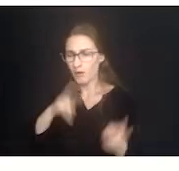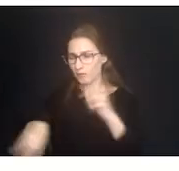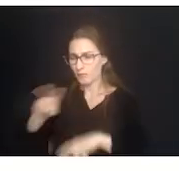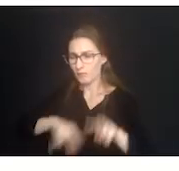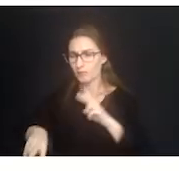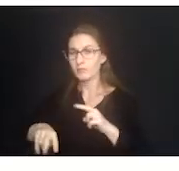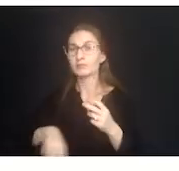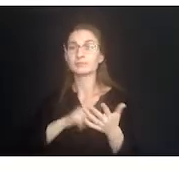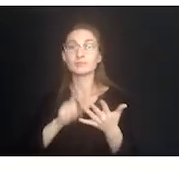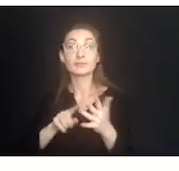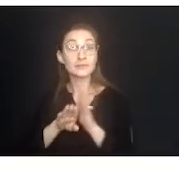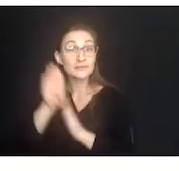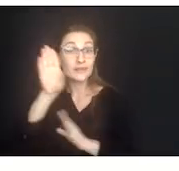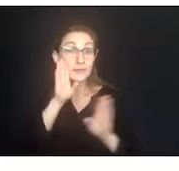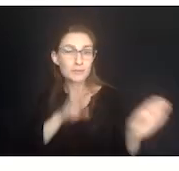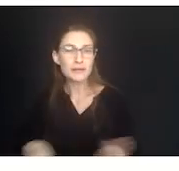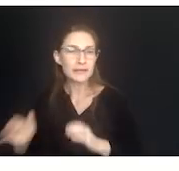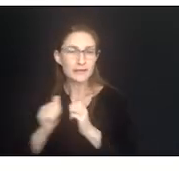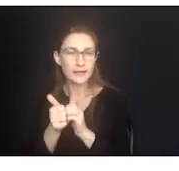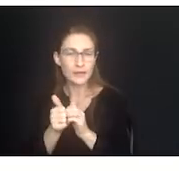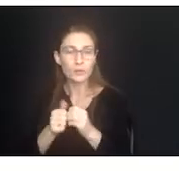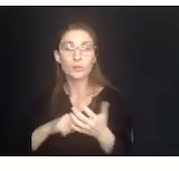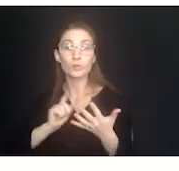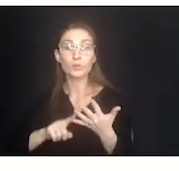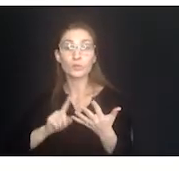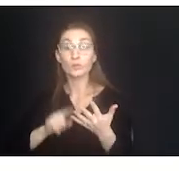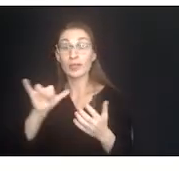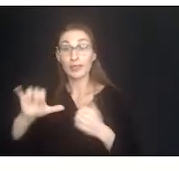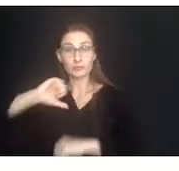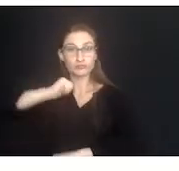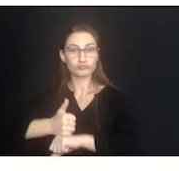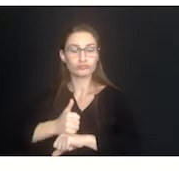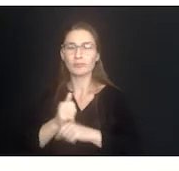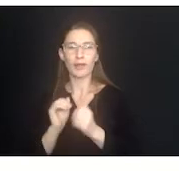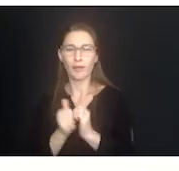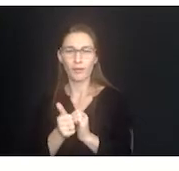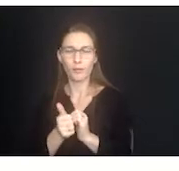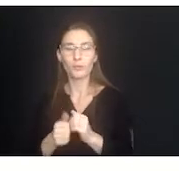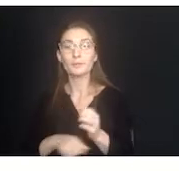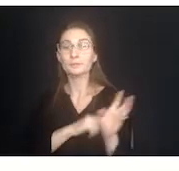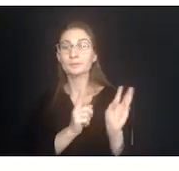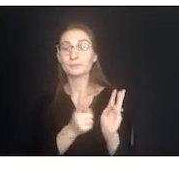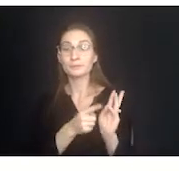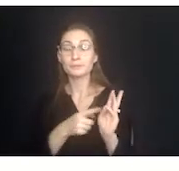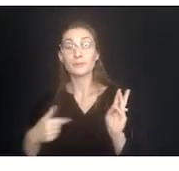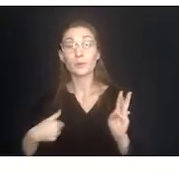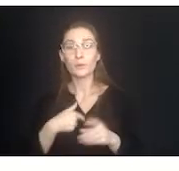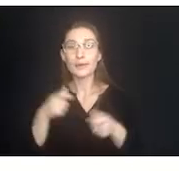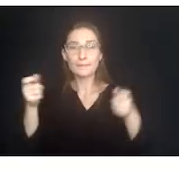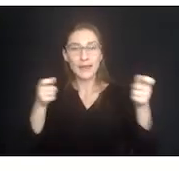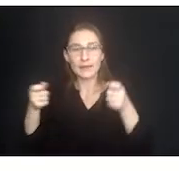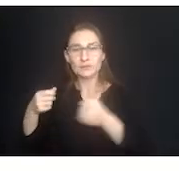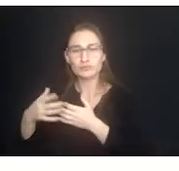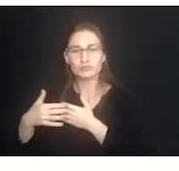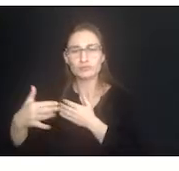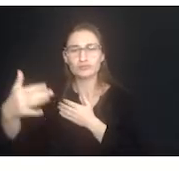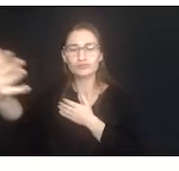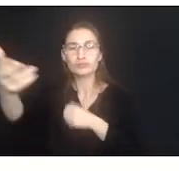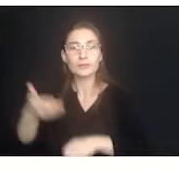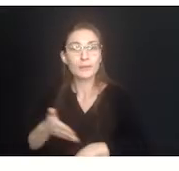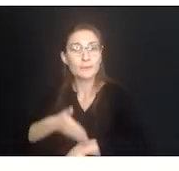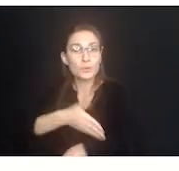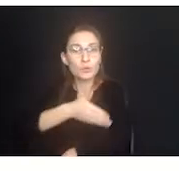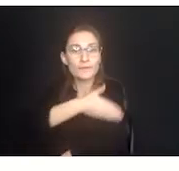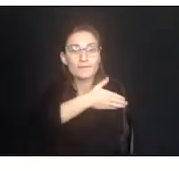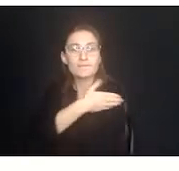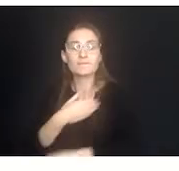how to review the information we've collected. How do we develop a plan? What do we need to do to put the plan in place? And how